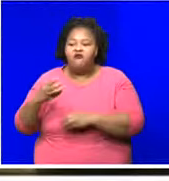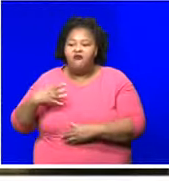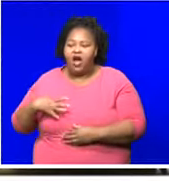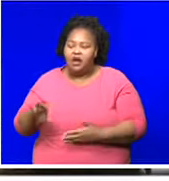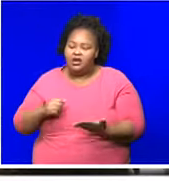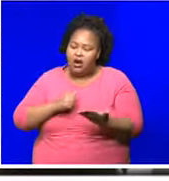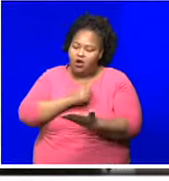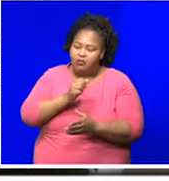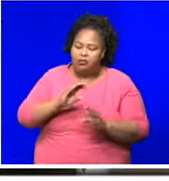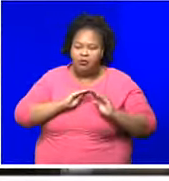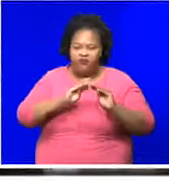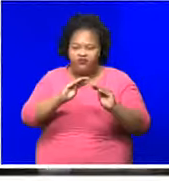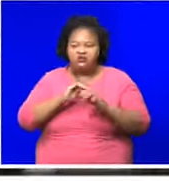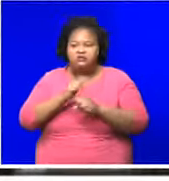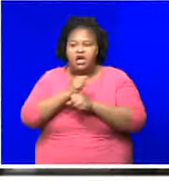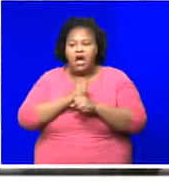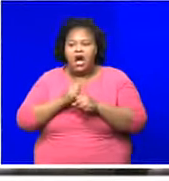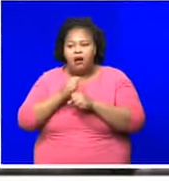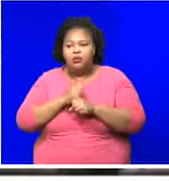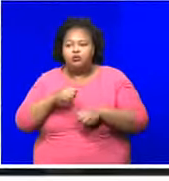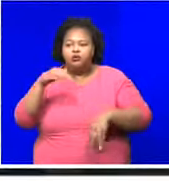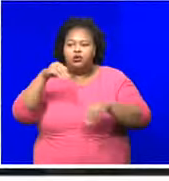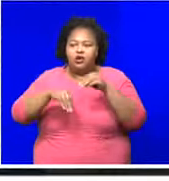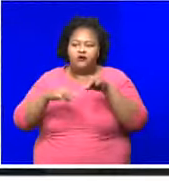by the Elections and Boundaries Commission.